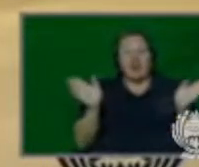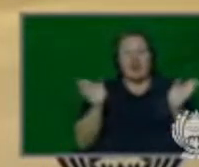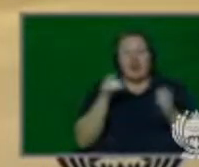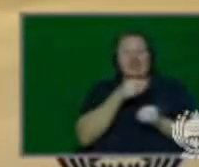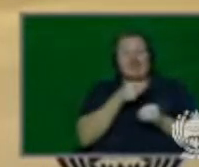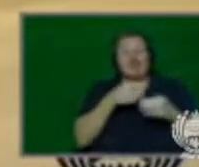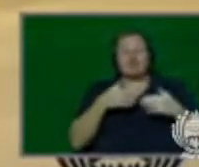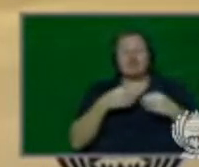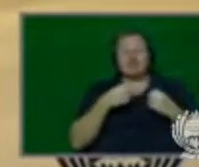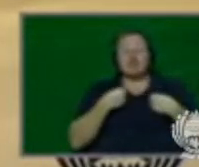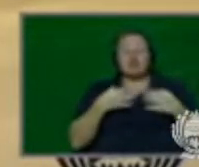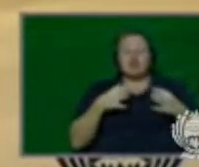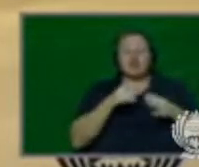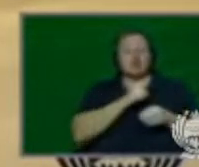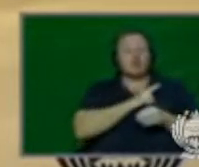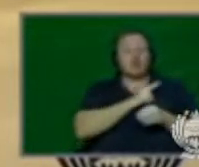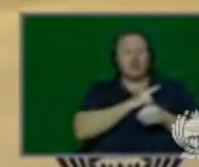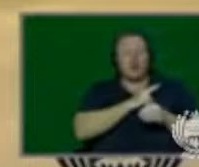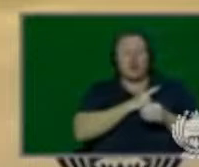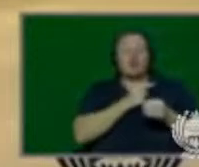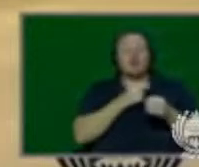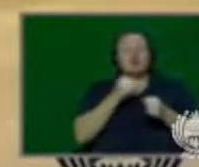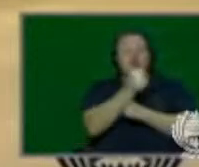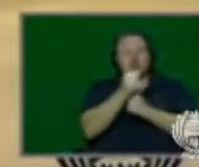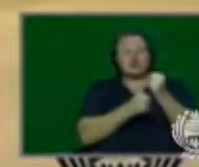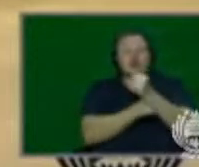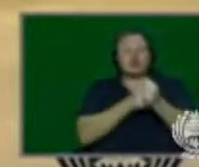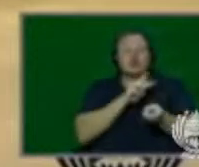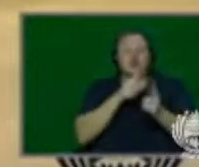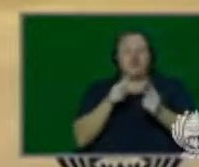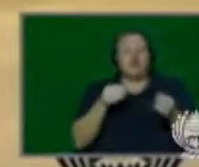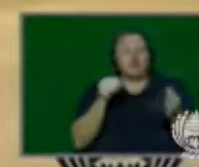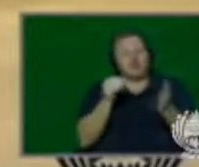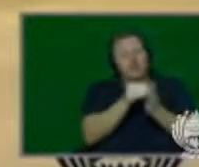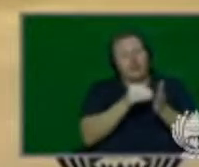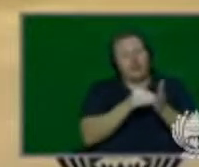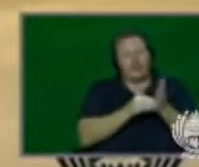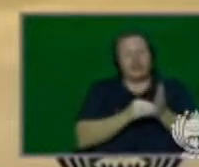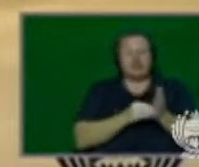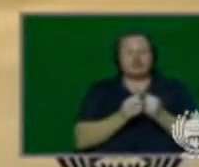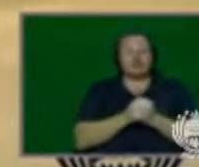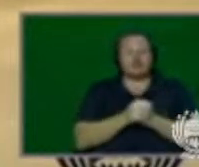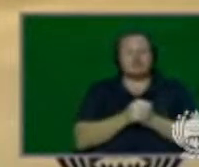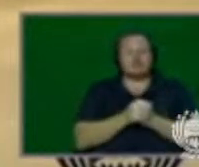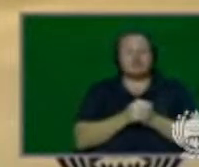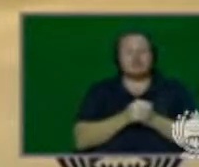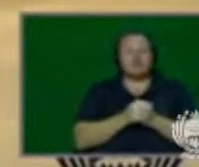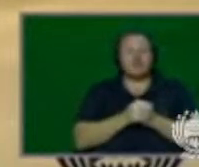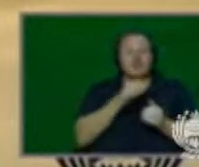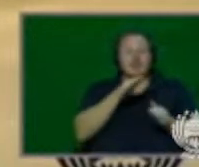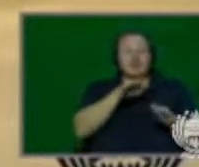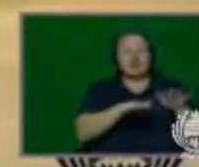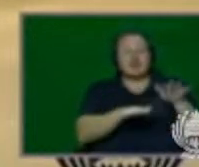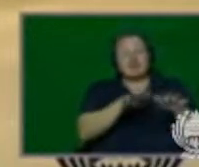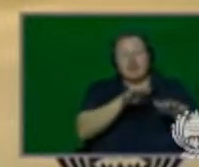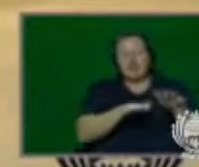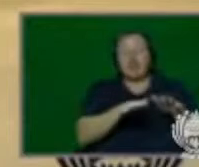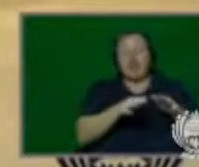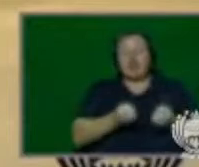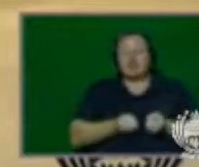to fast-track the implementation of the structural reforms. Its objective were to stabilize the supply of